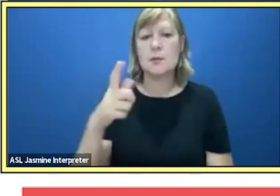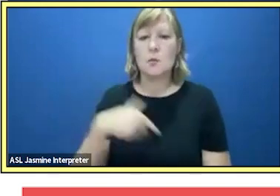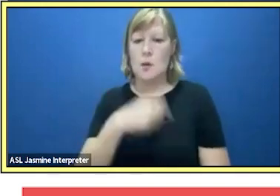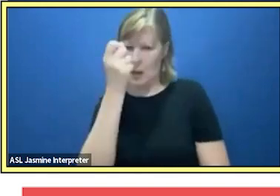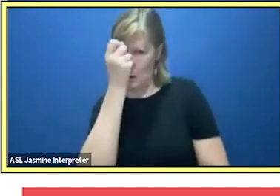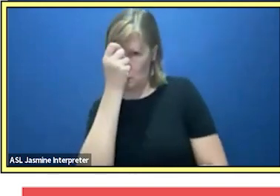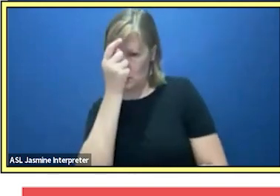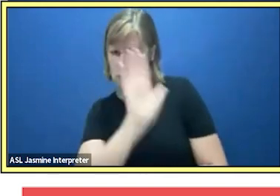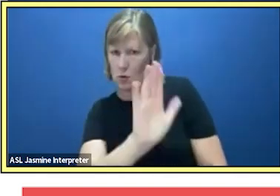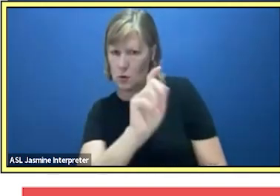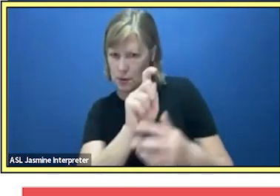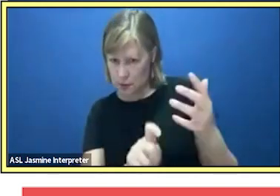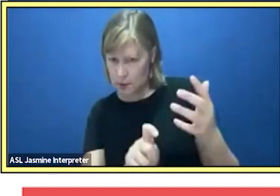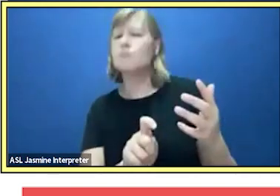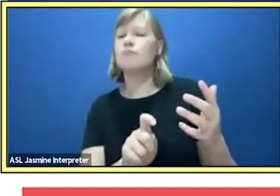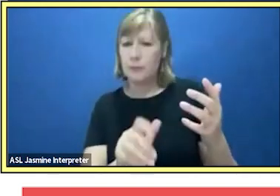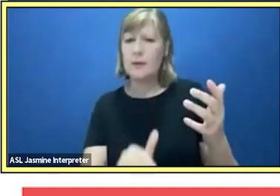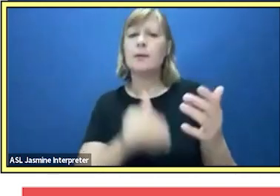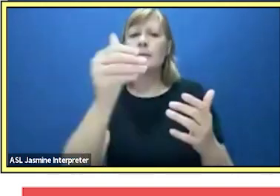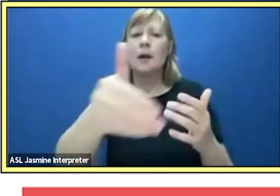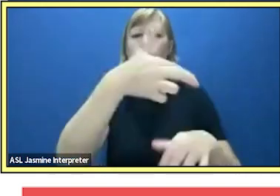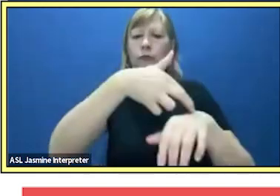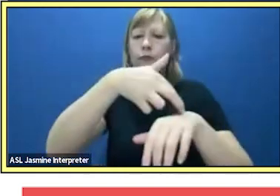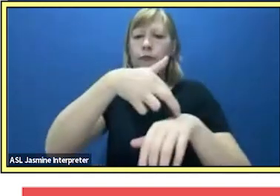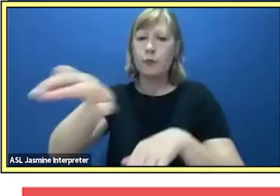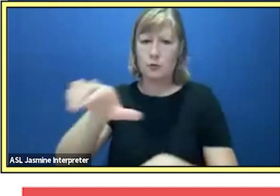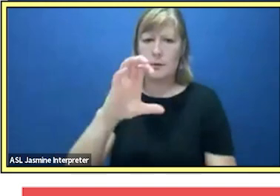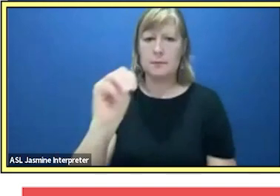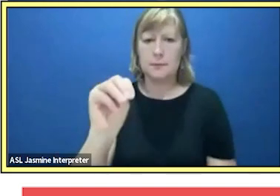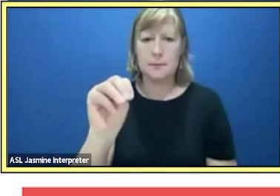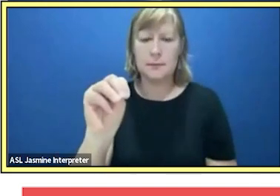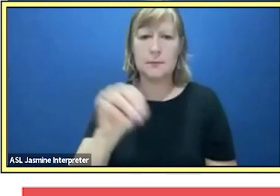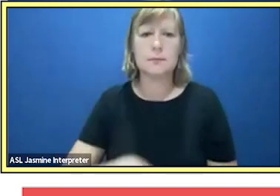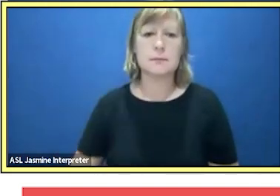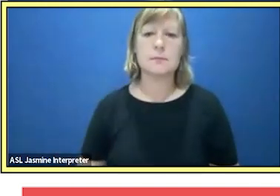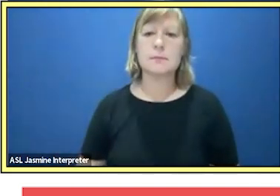of need is, then you would be referred for case management.